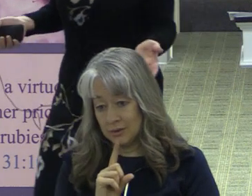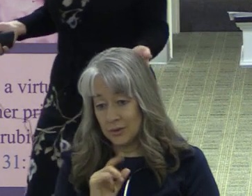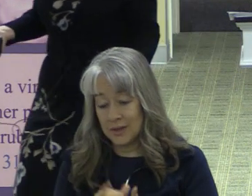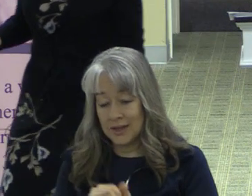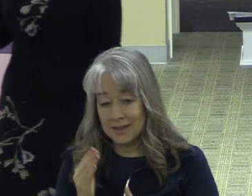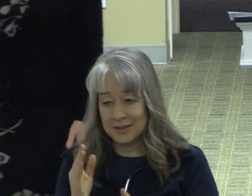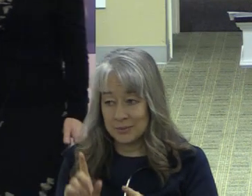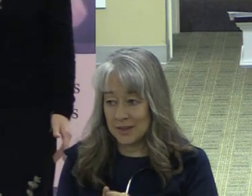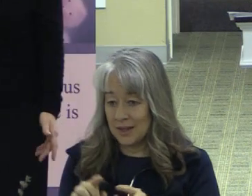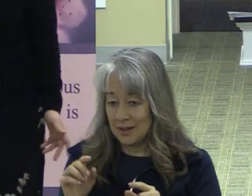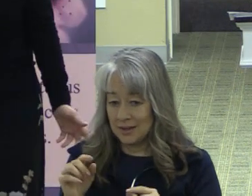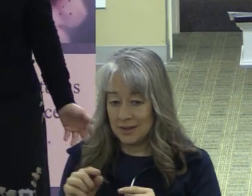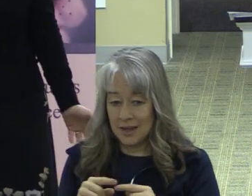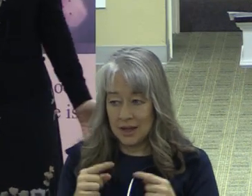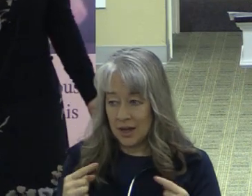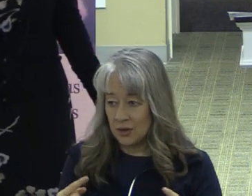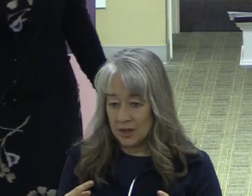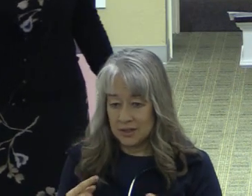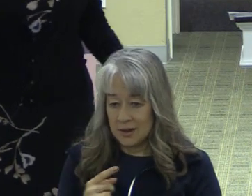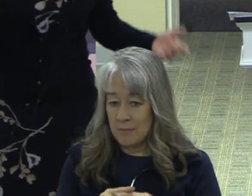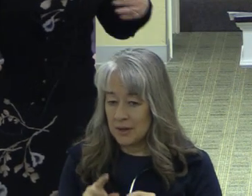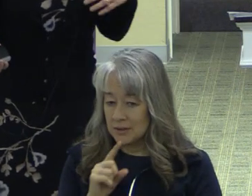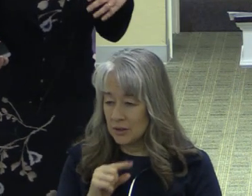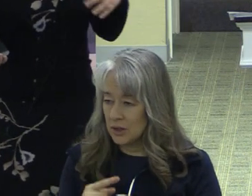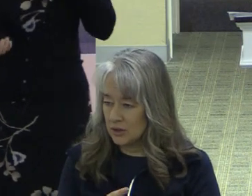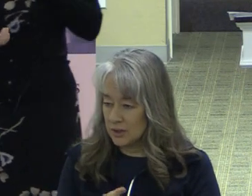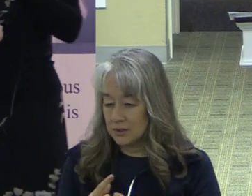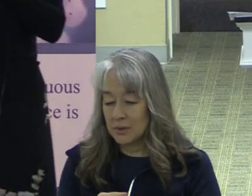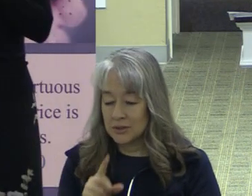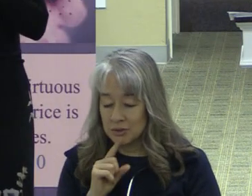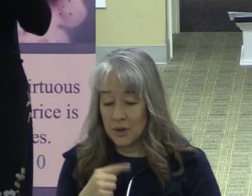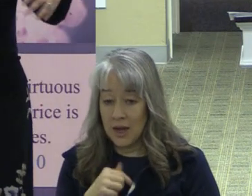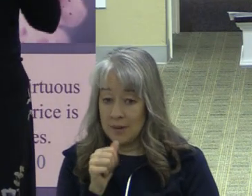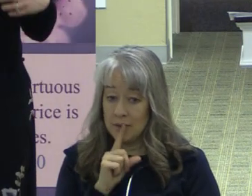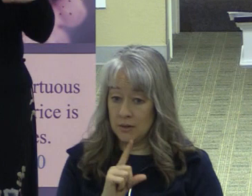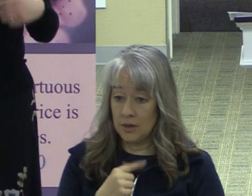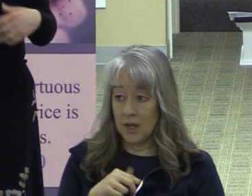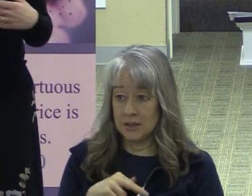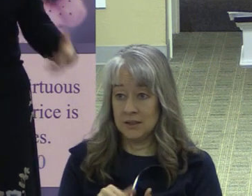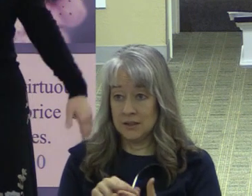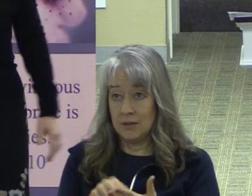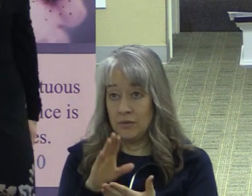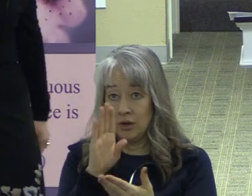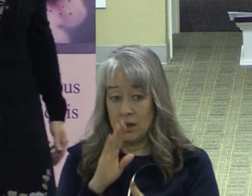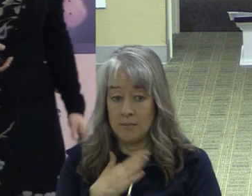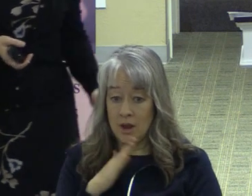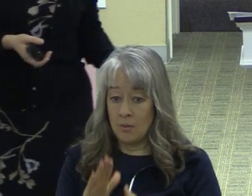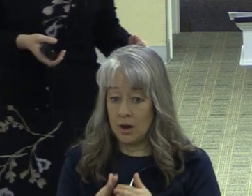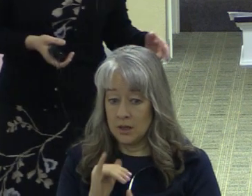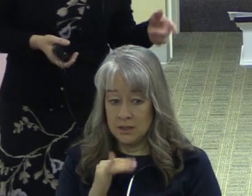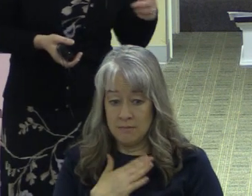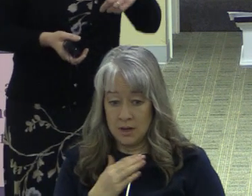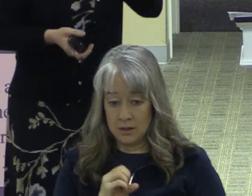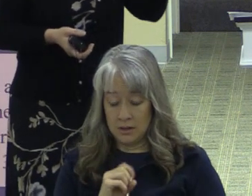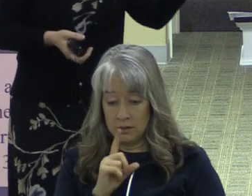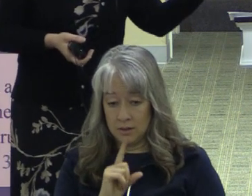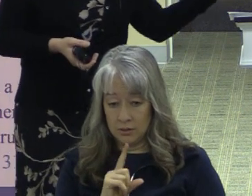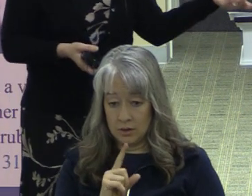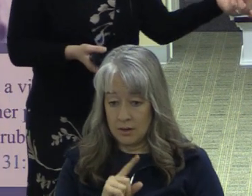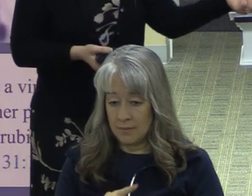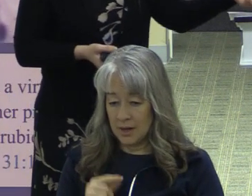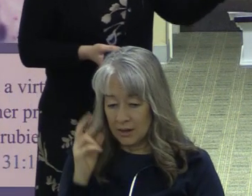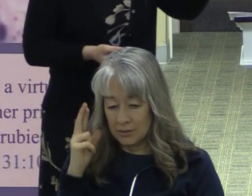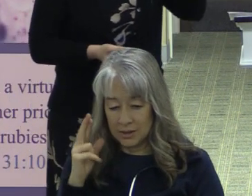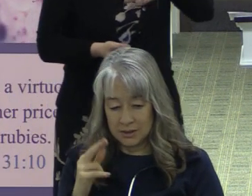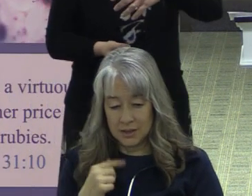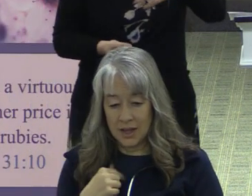seems like a contradiction, but it's just true. So I am alone. I stand before God. My walk is mine alone. But I realized,